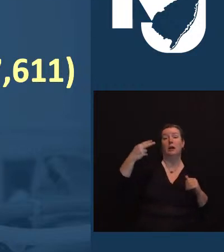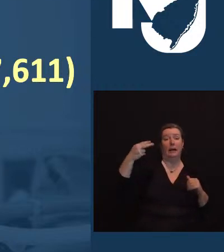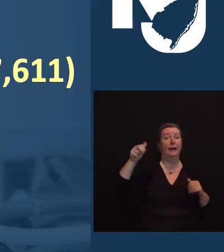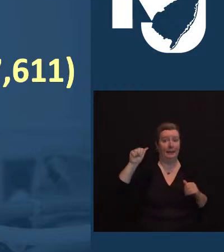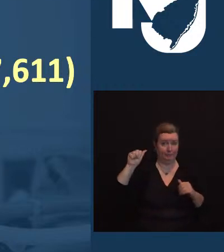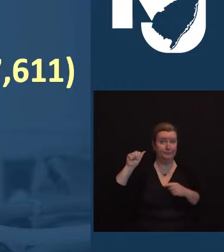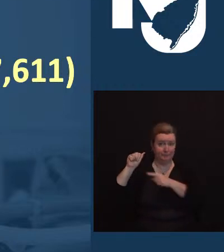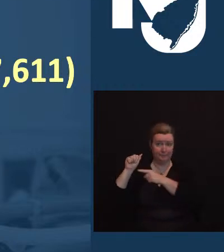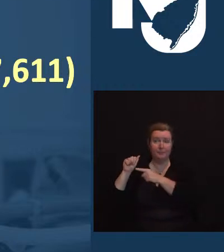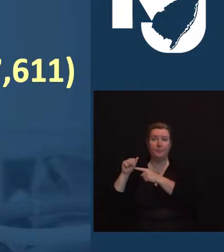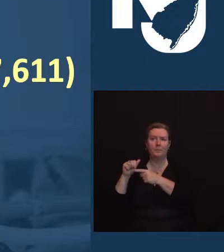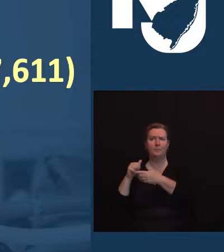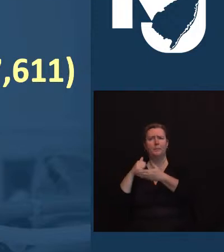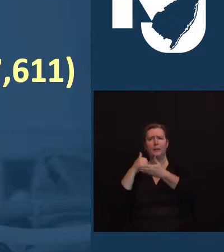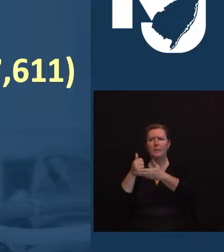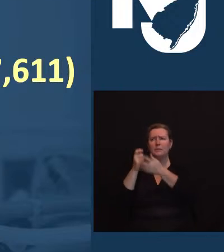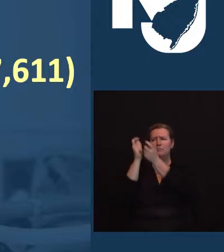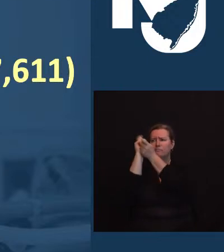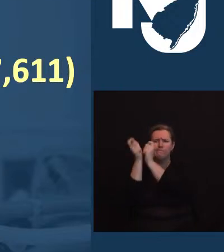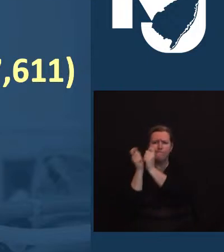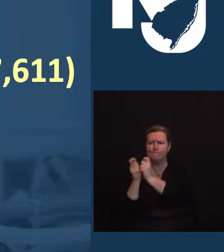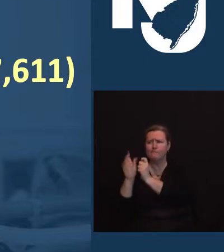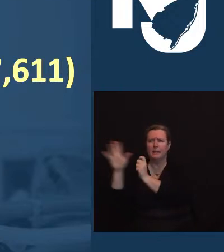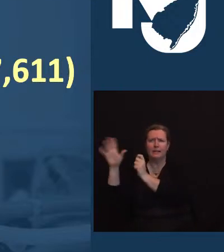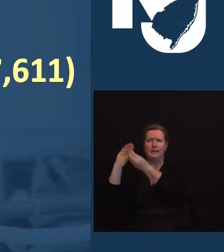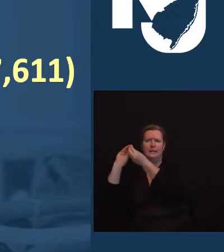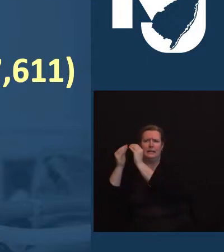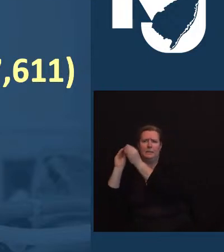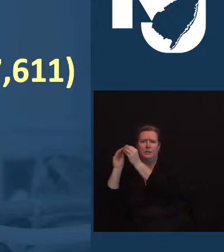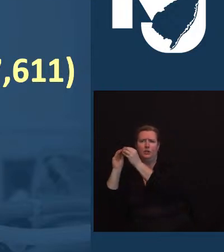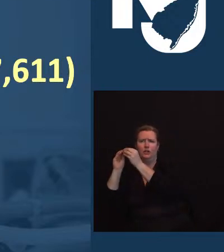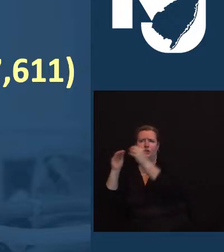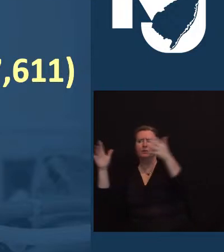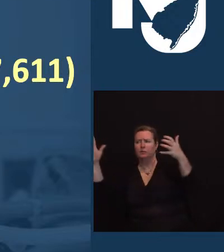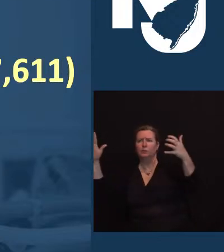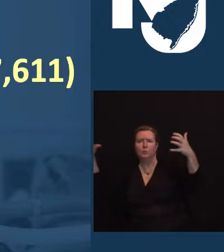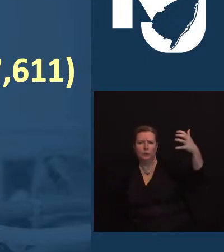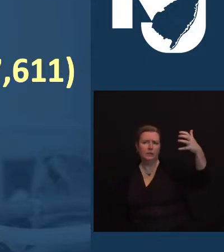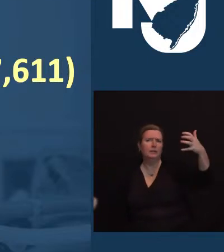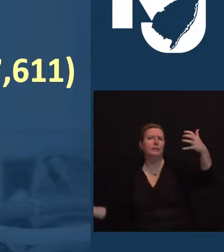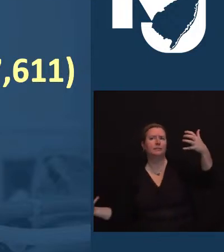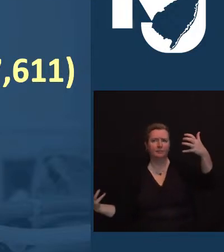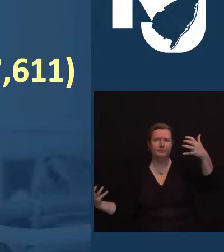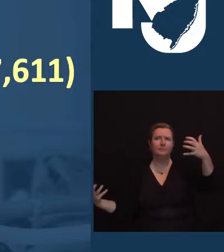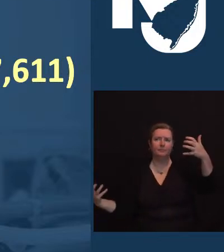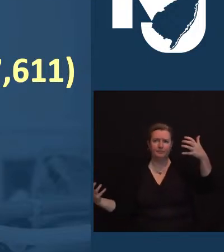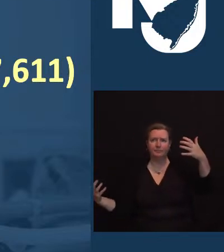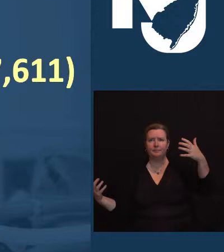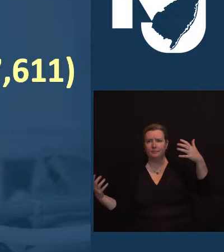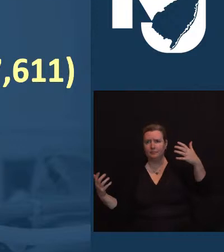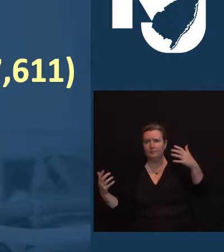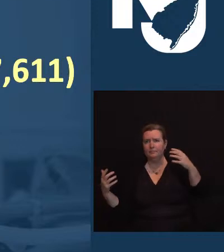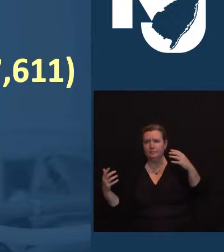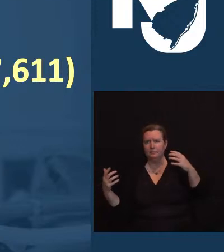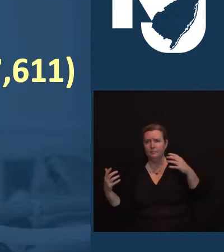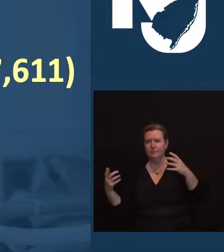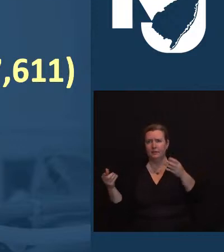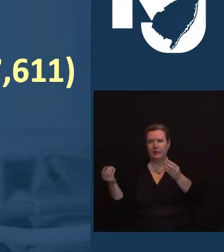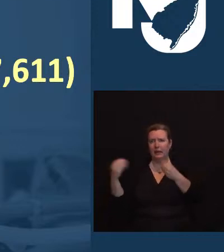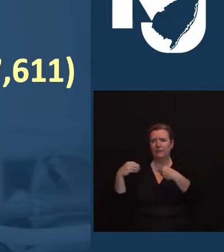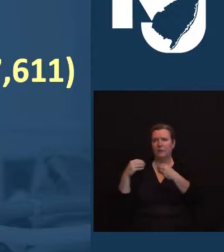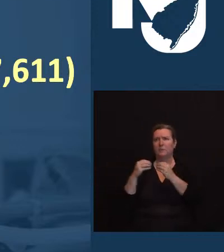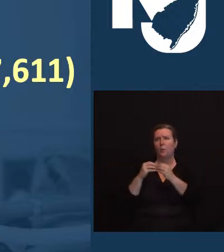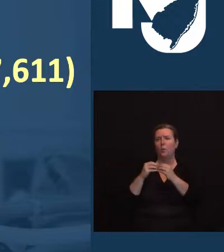hospital reporting metrics so we can capture the number of unvaccinated persons who are hospitalized in real time. We expect that